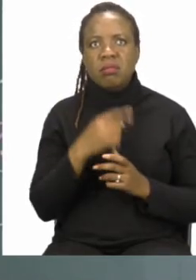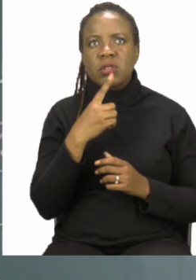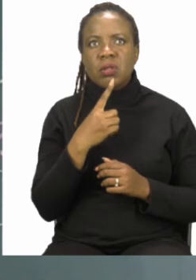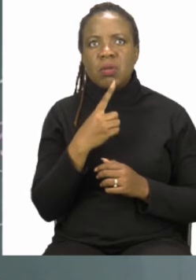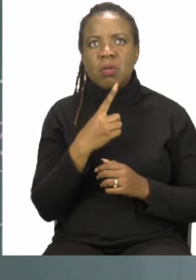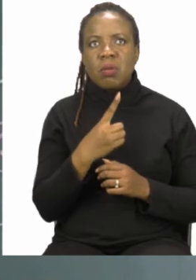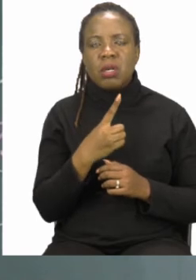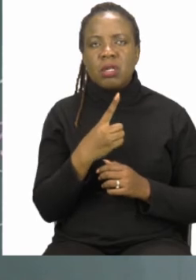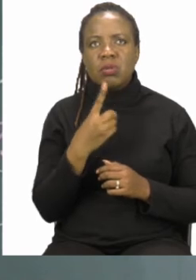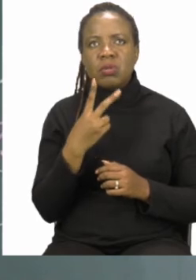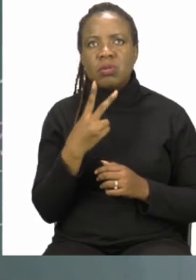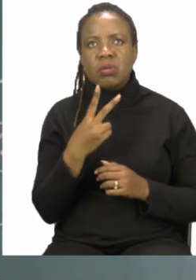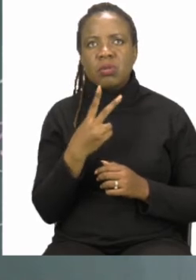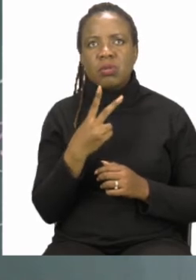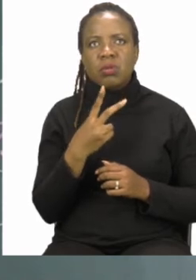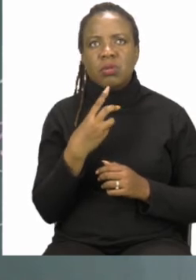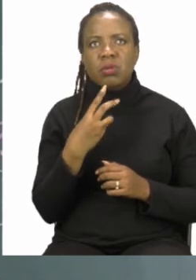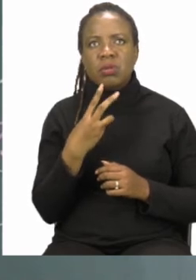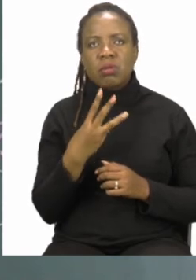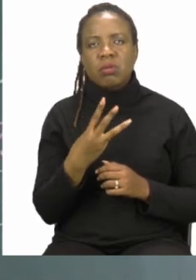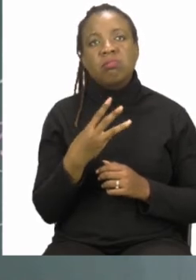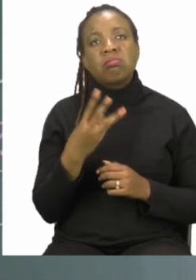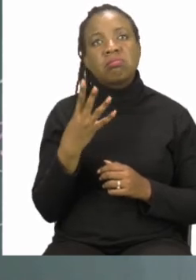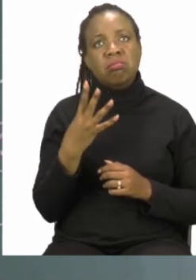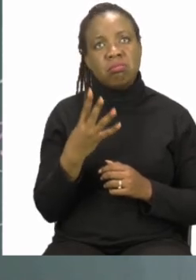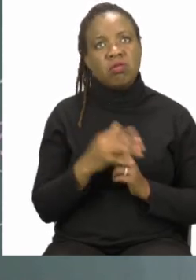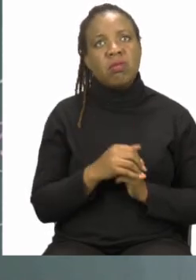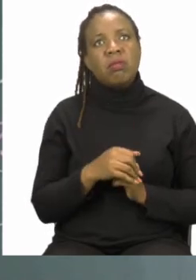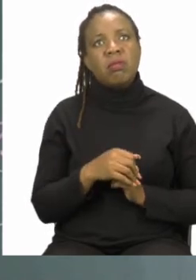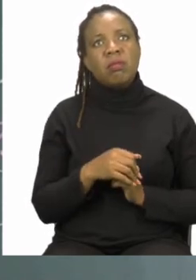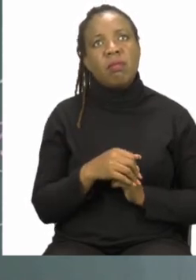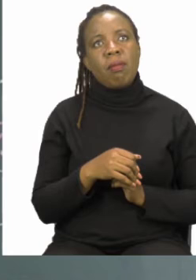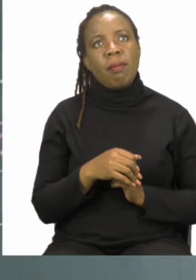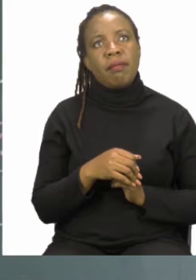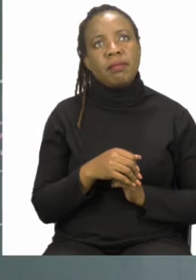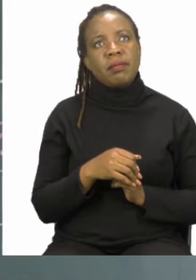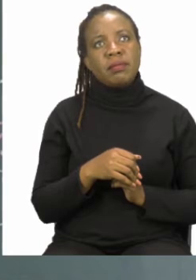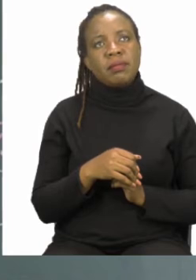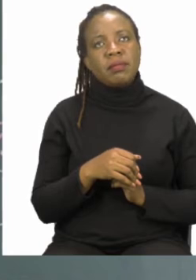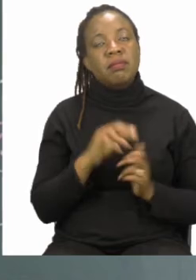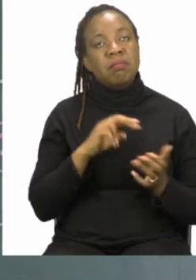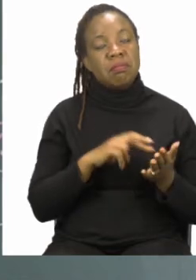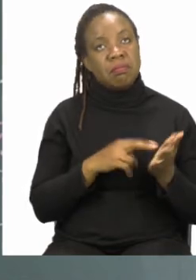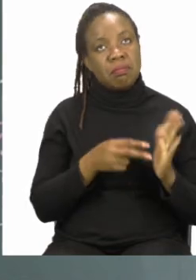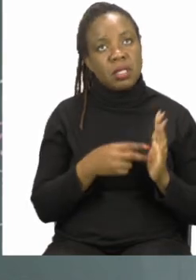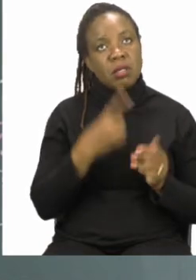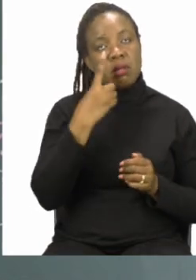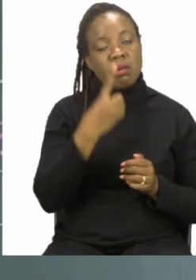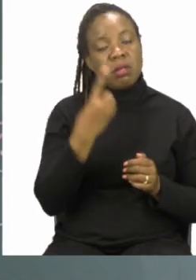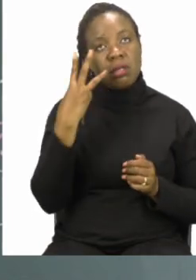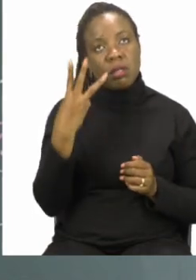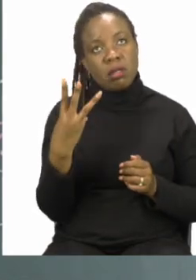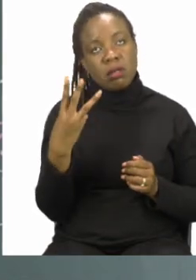sticks. 1, 2, 3, 4. So now we know that